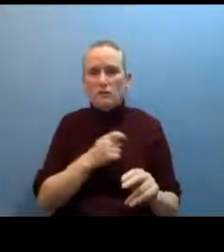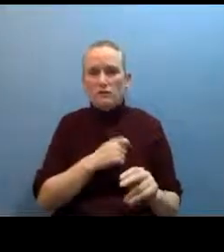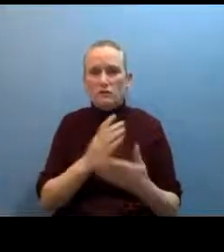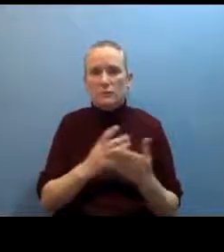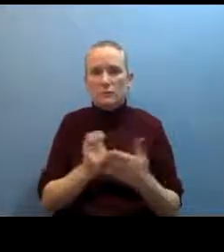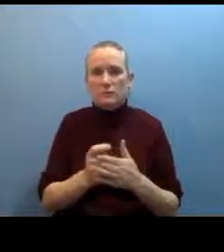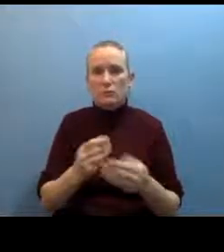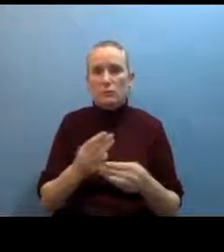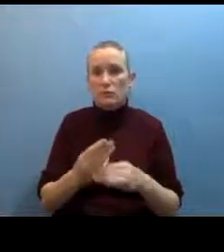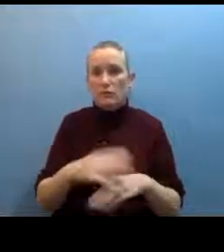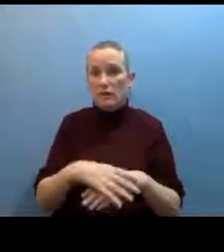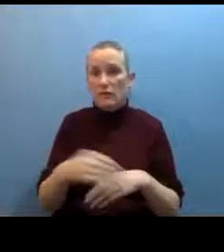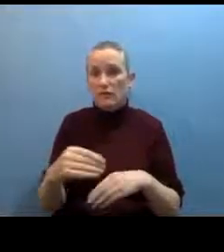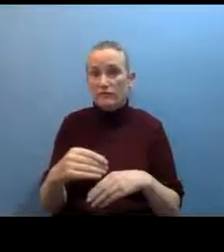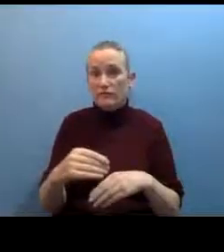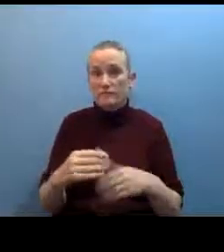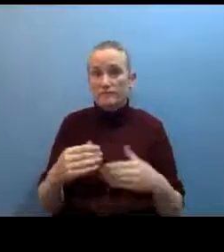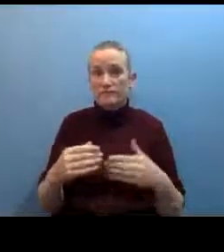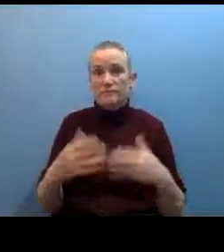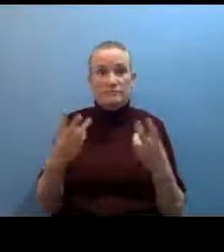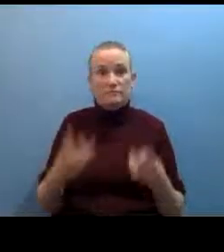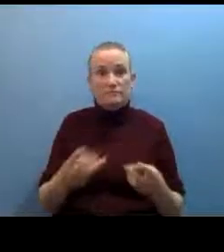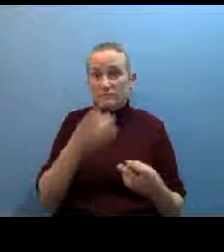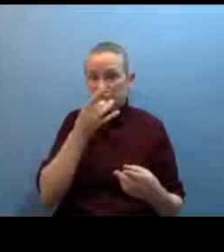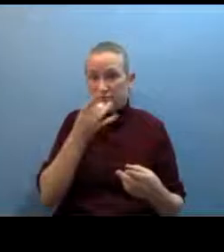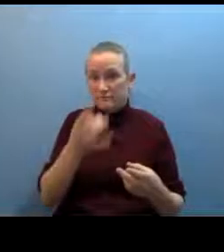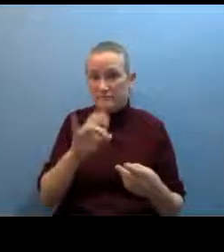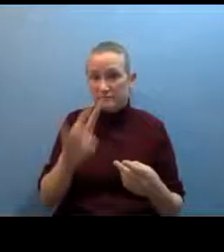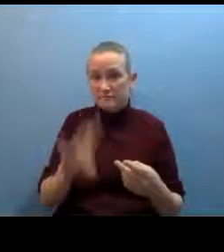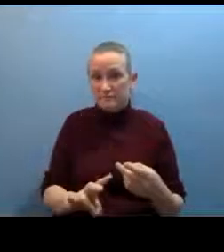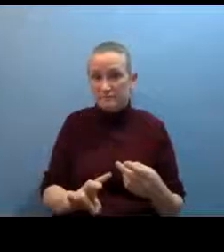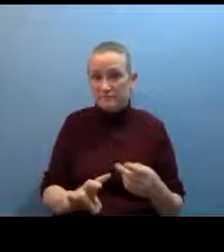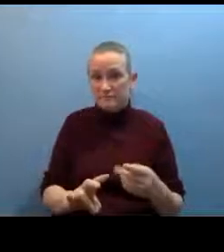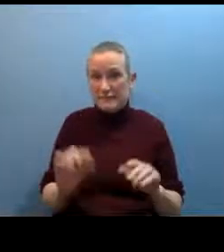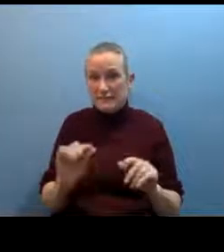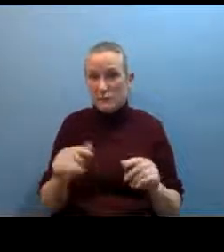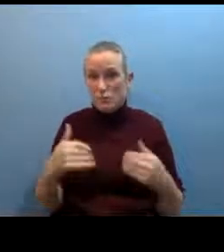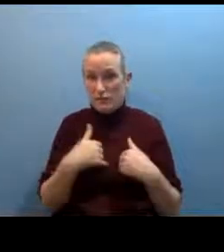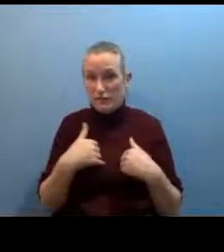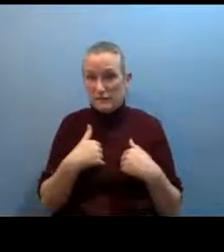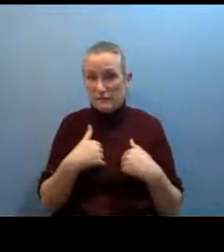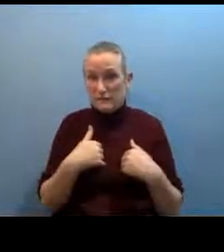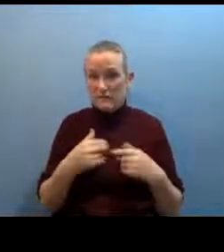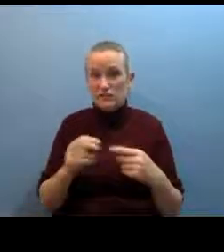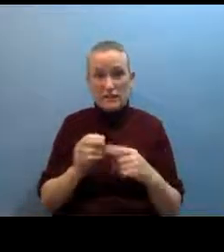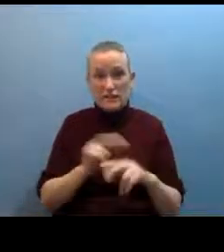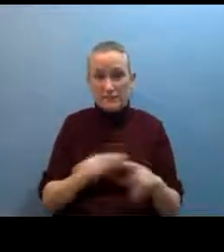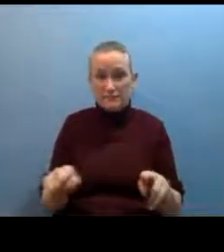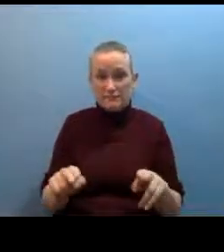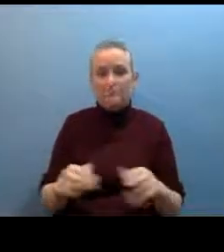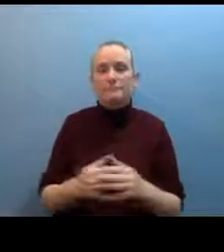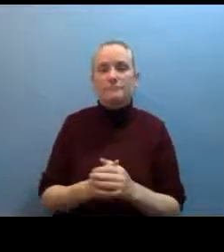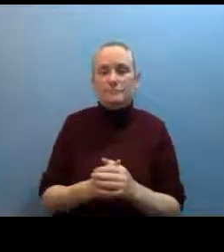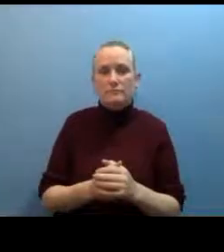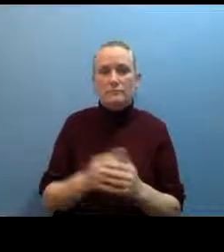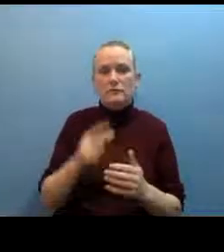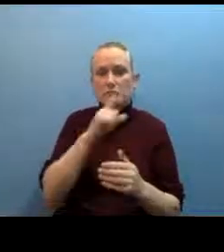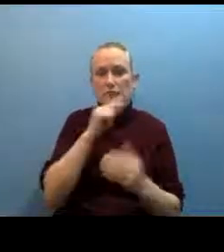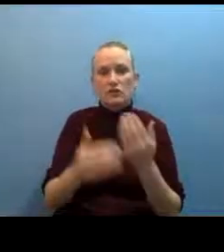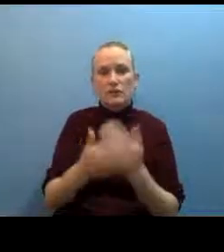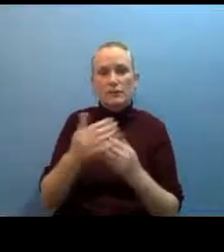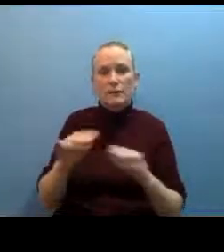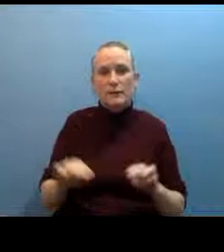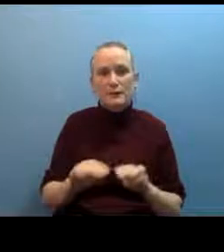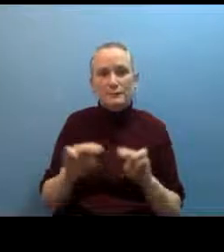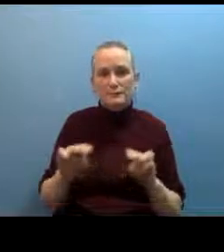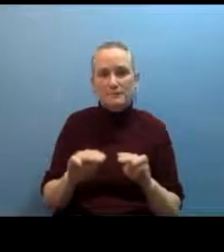question because we're a little bit worried about what the answer will be. So try not to do that. We say to young people, the earlier we